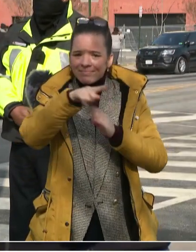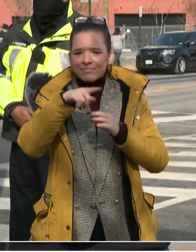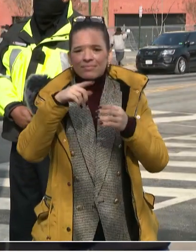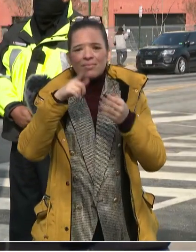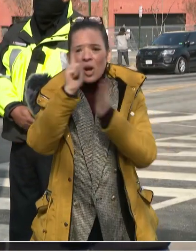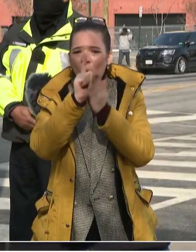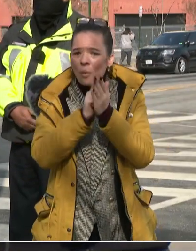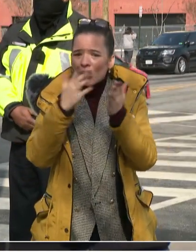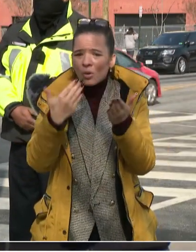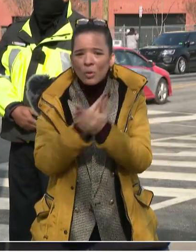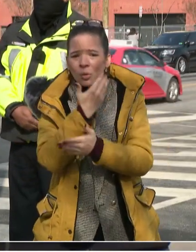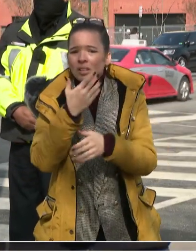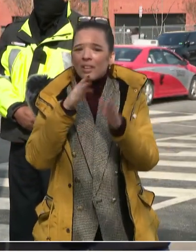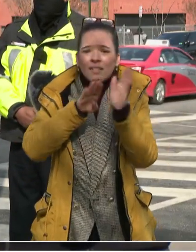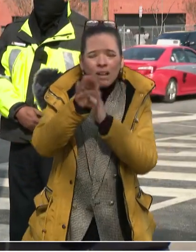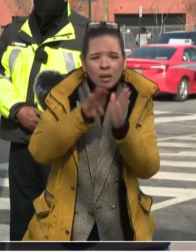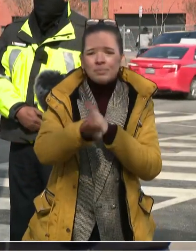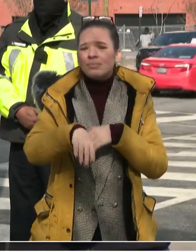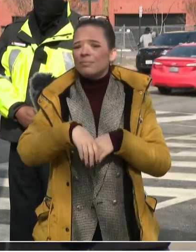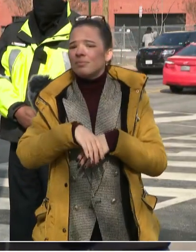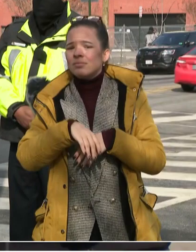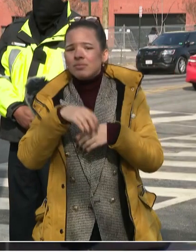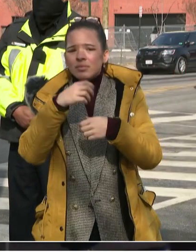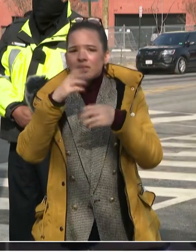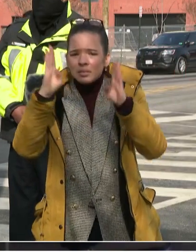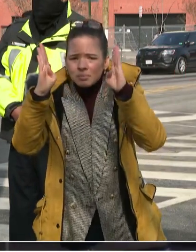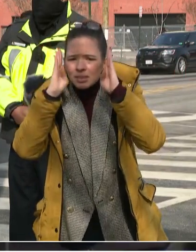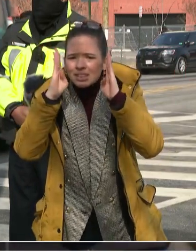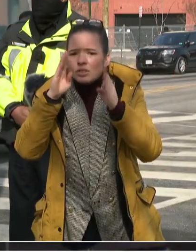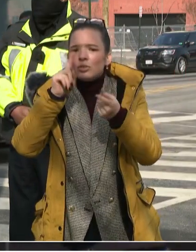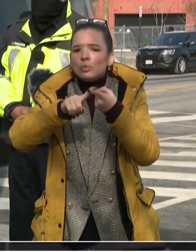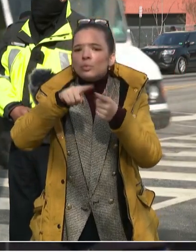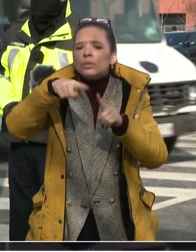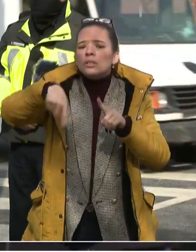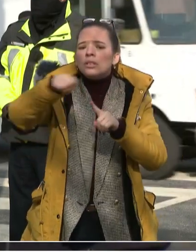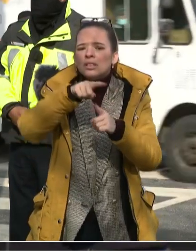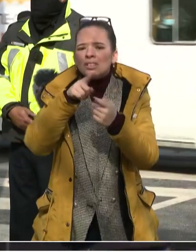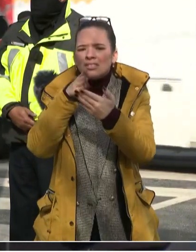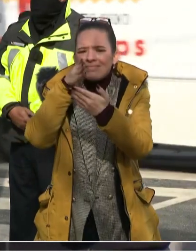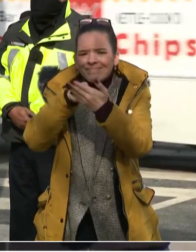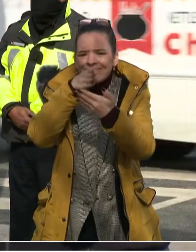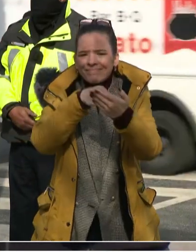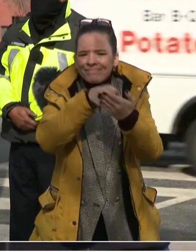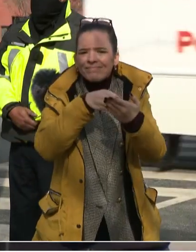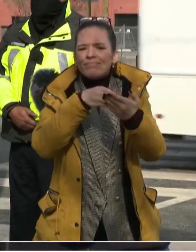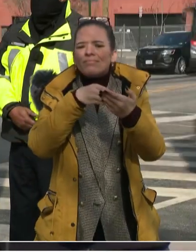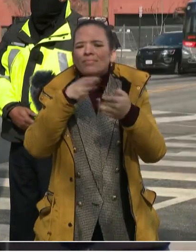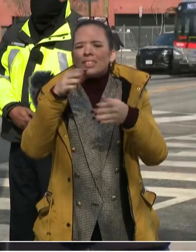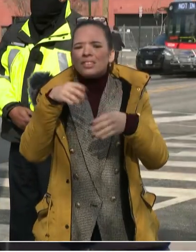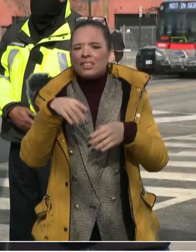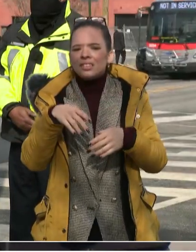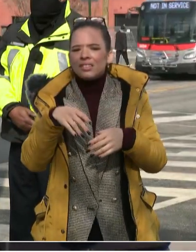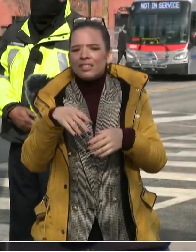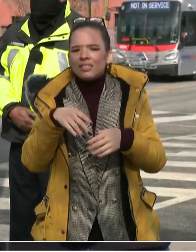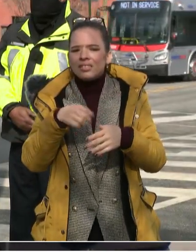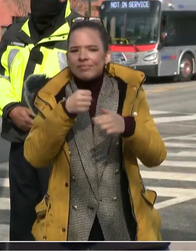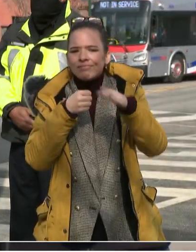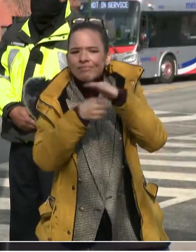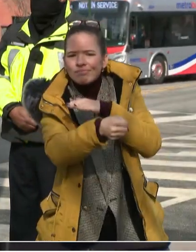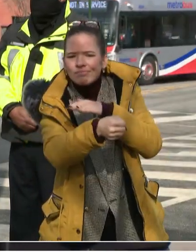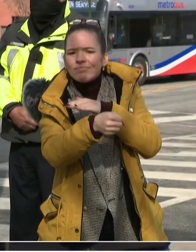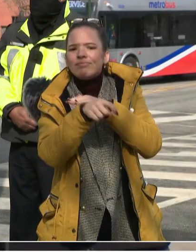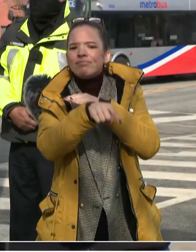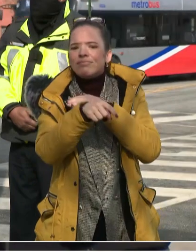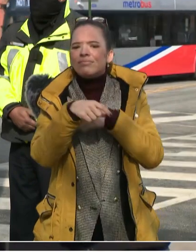that's on the books. Pay attention to prosecutions and sentencing to make sure that when